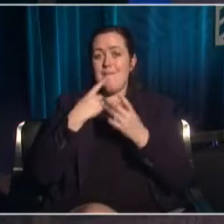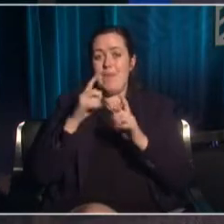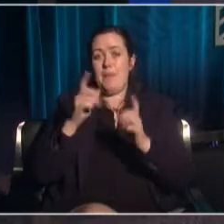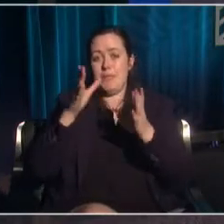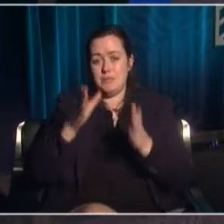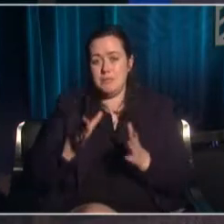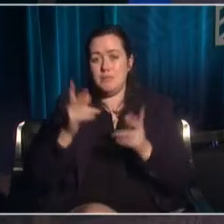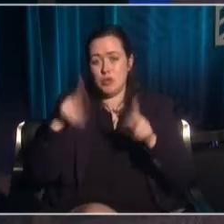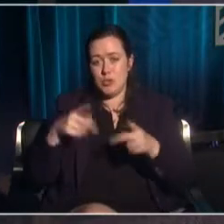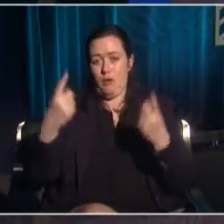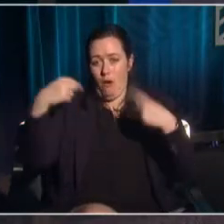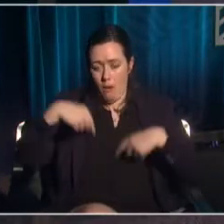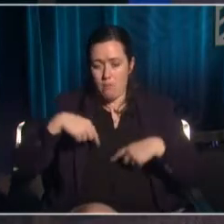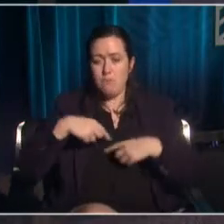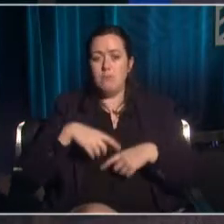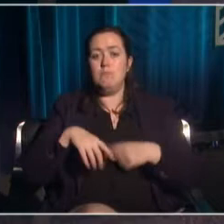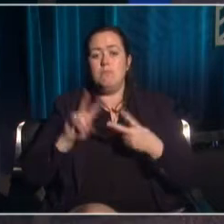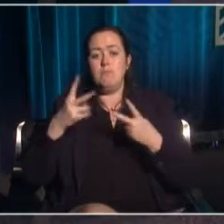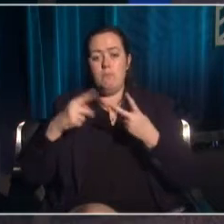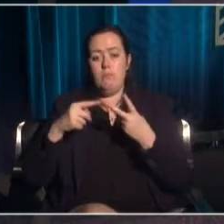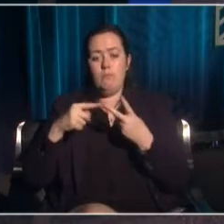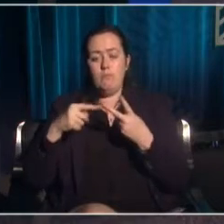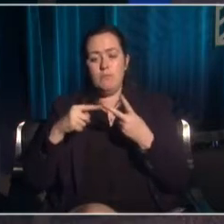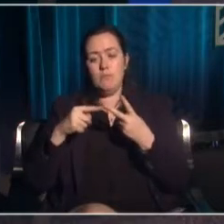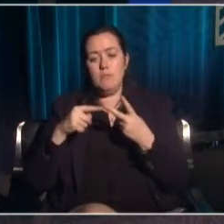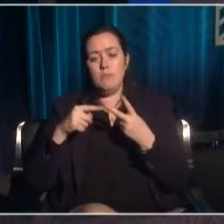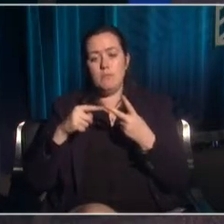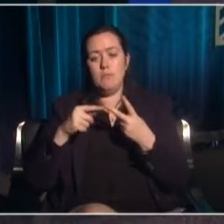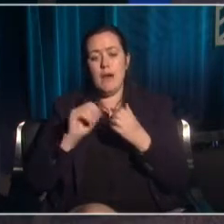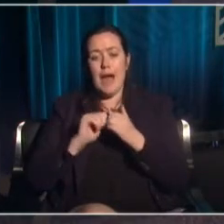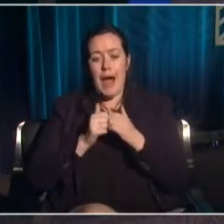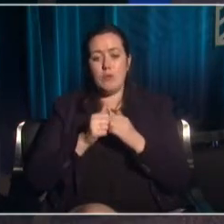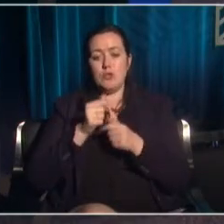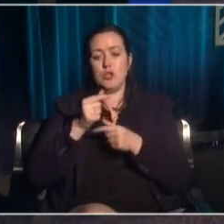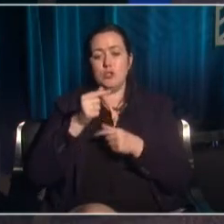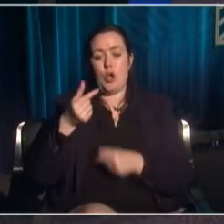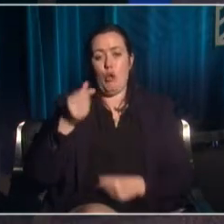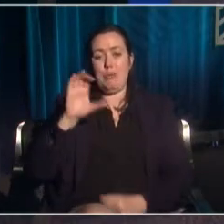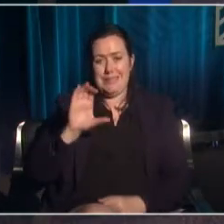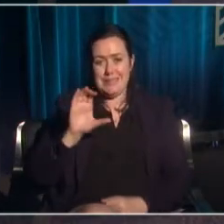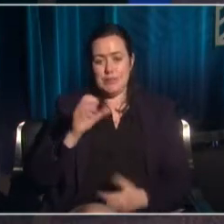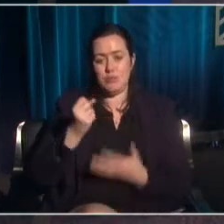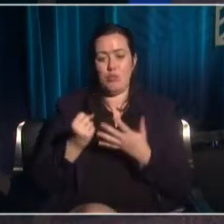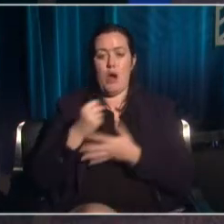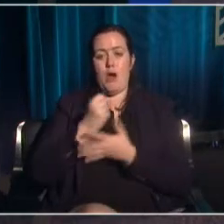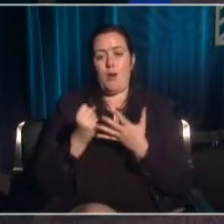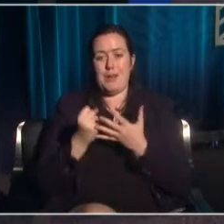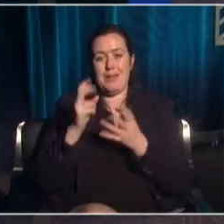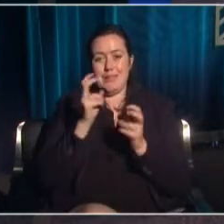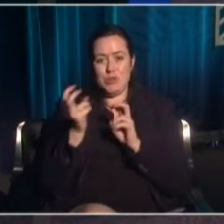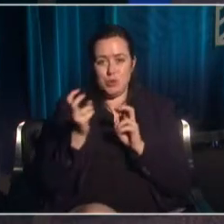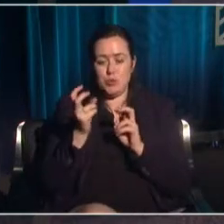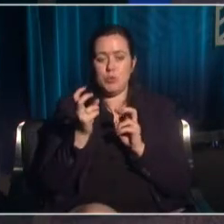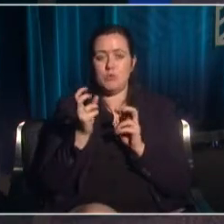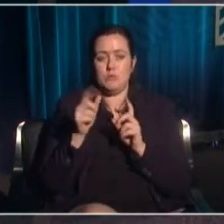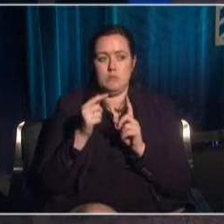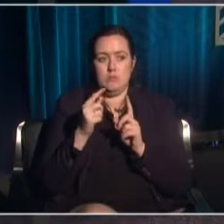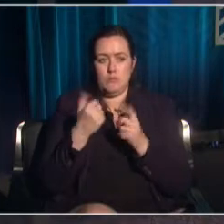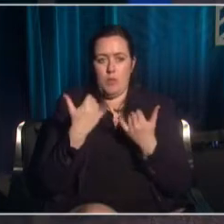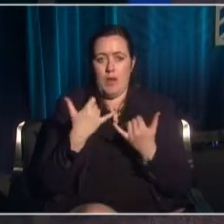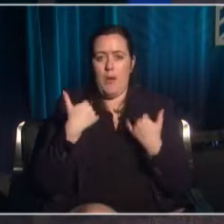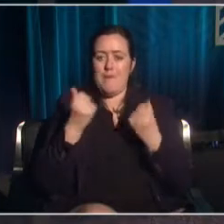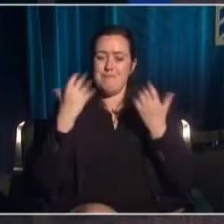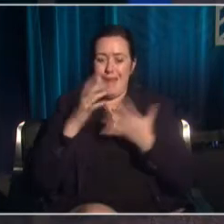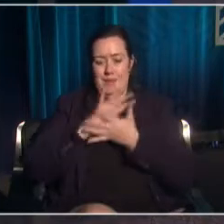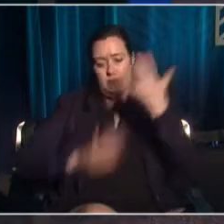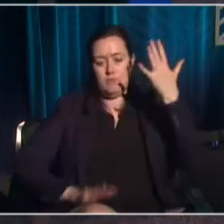one, but an equally good one is, how does Global Citizen prioritize issues when there's so many global problems to tackle?